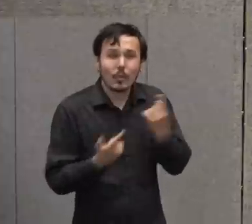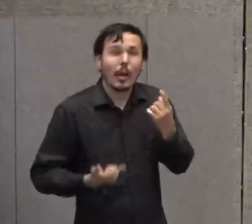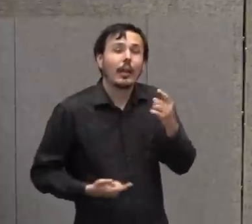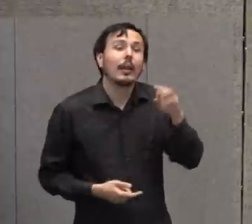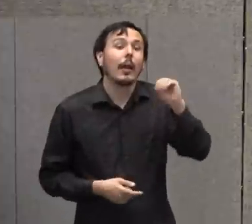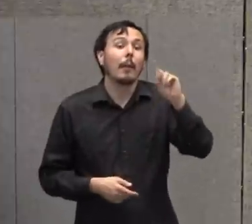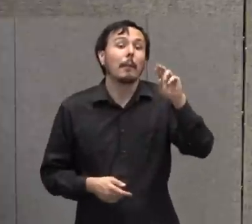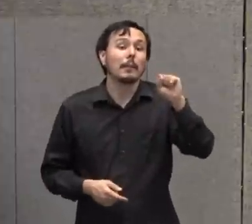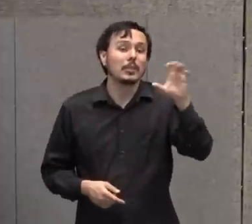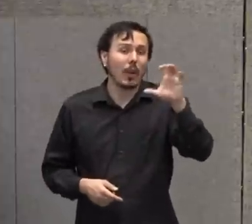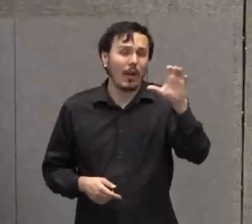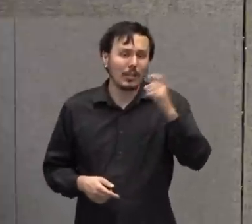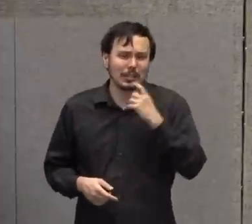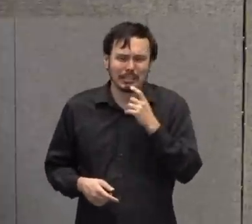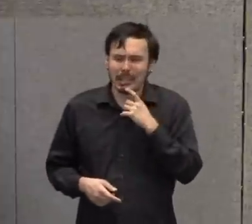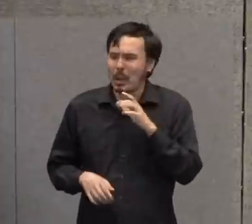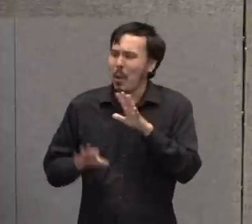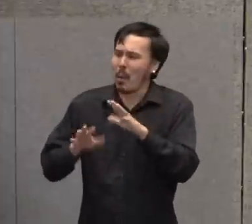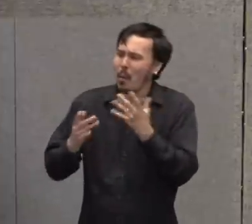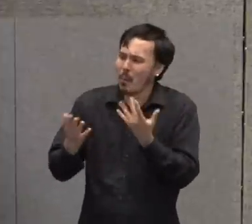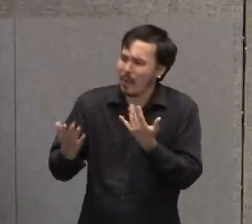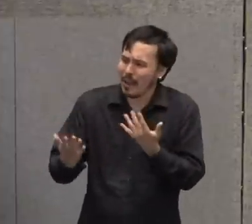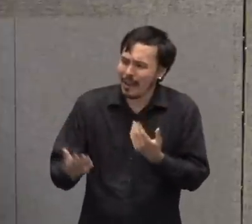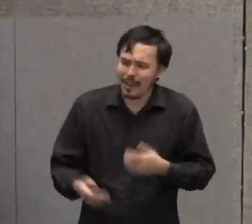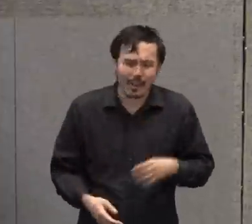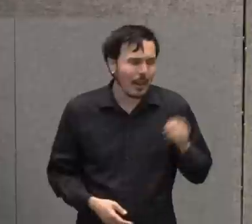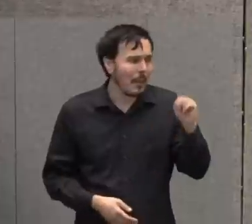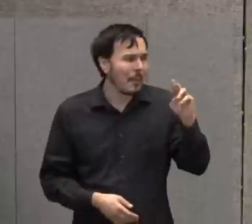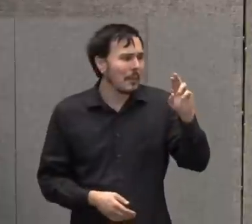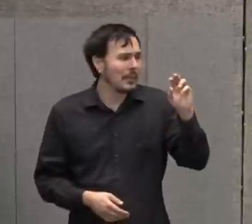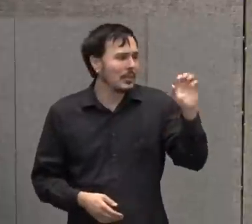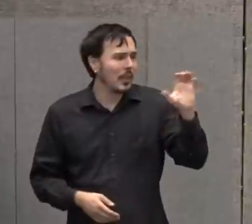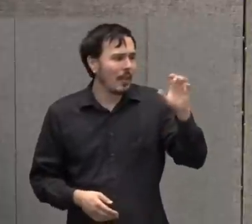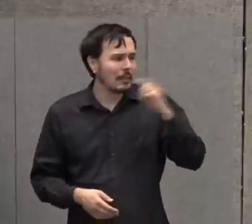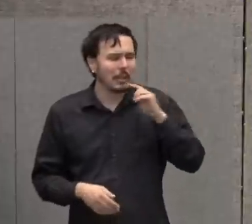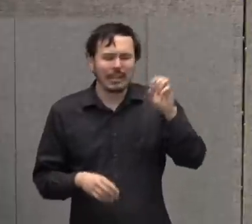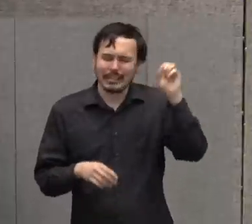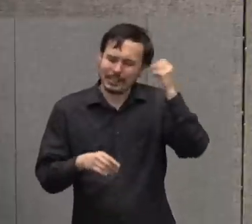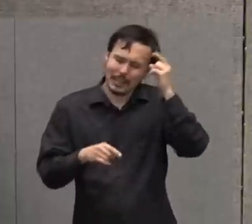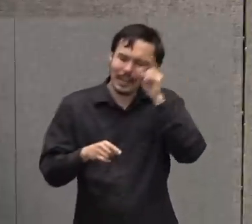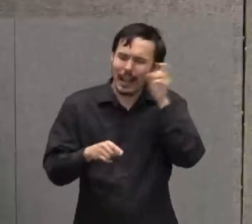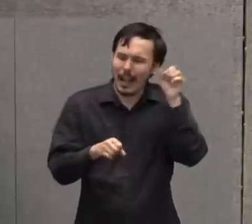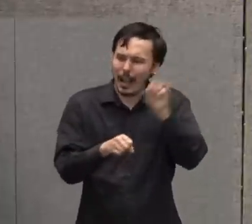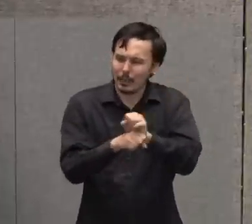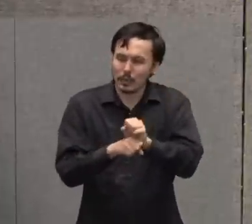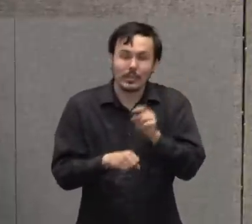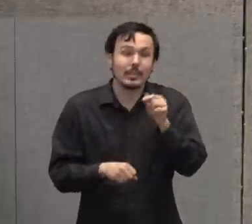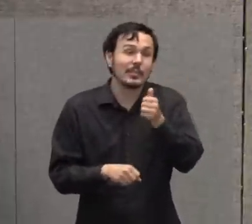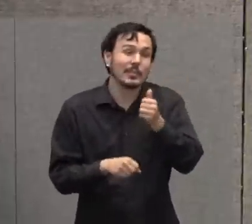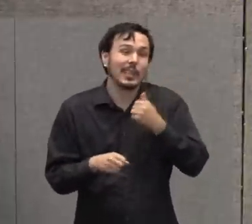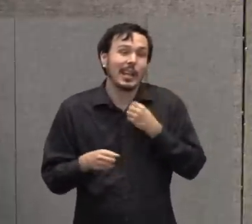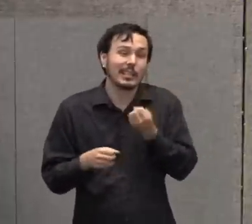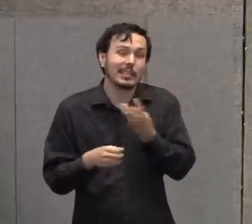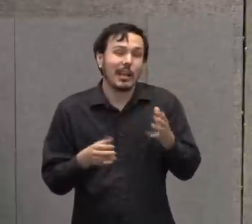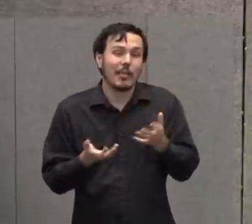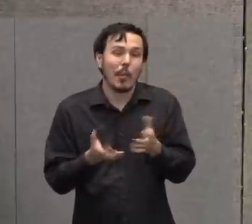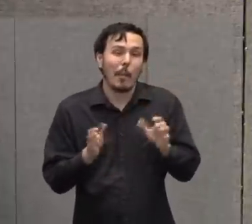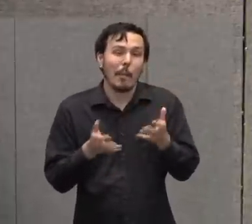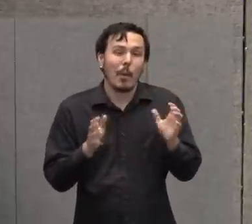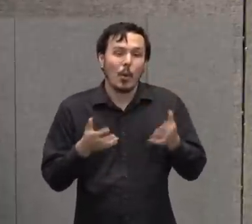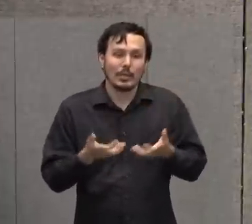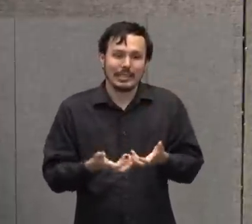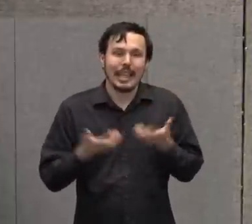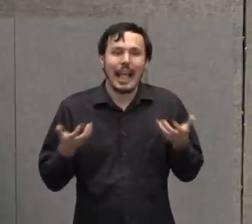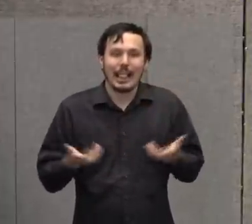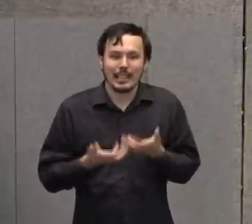explain. "Absolutely," said Mr. Comfort. He was carrying several big bowls of salad. "Better move fast, or this salad will